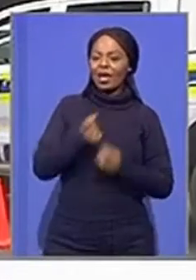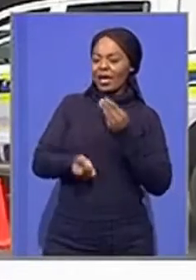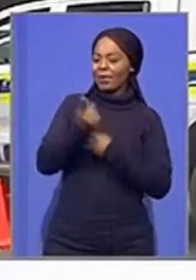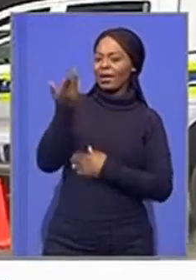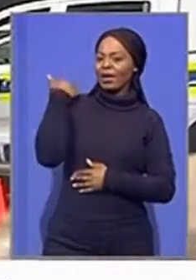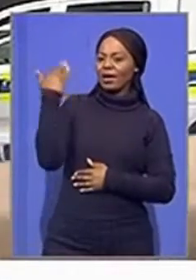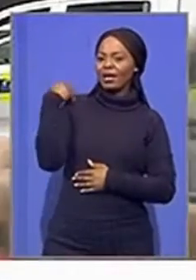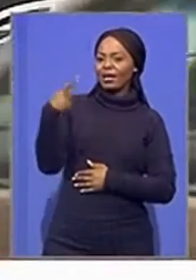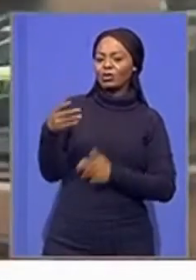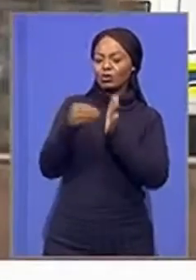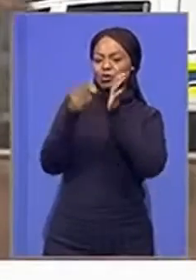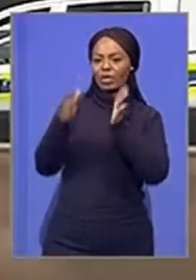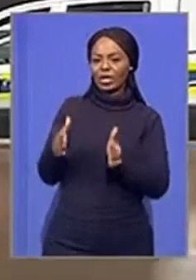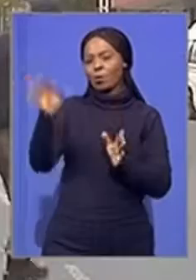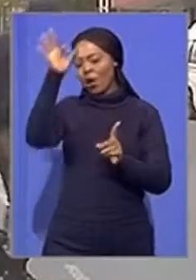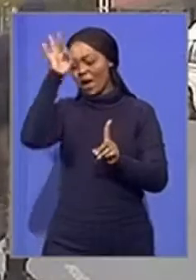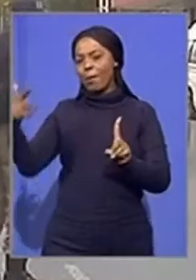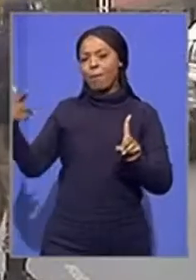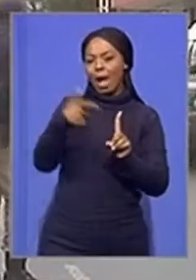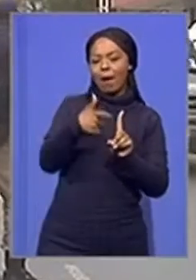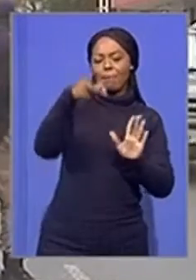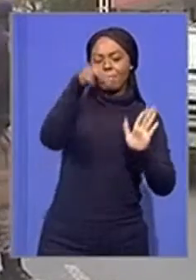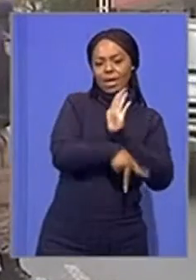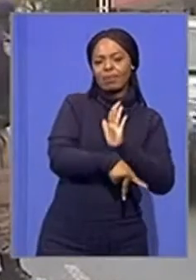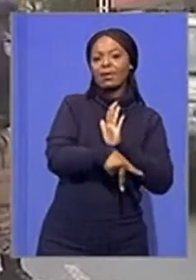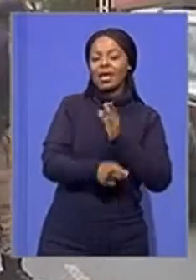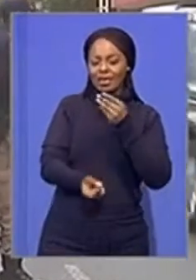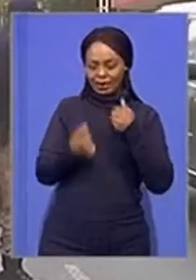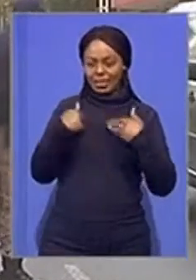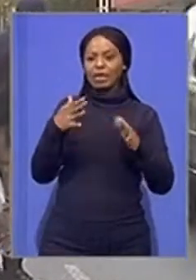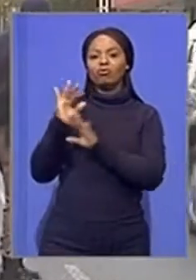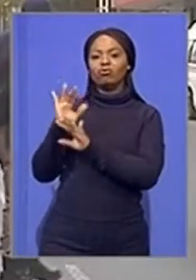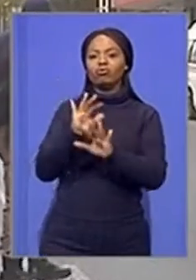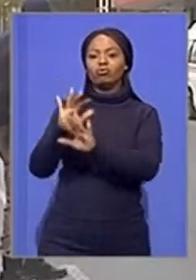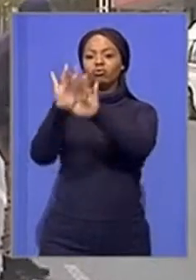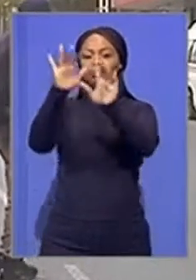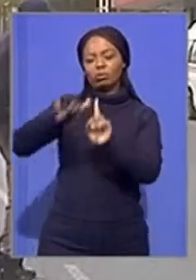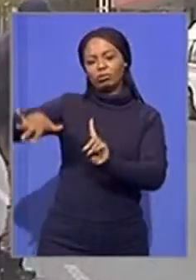go belaelwang a bolailwe ke mapodisi. Molemo wa SABC News, Pretoria.